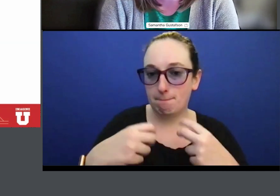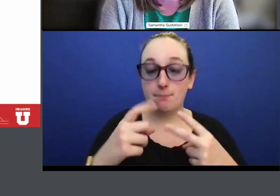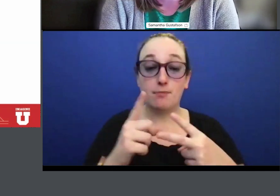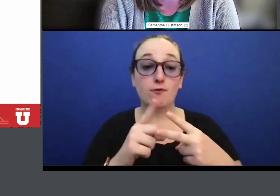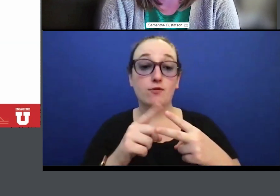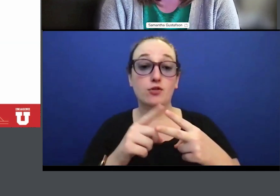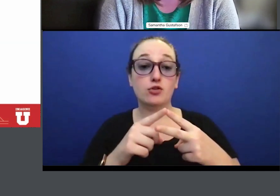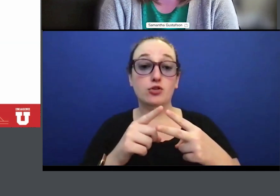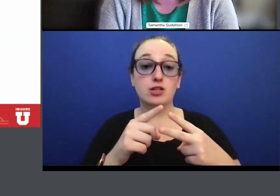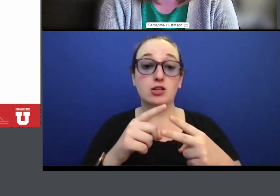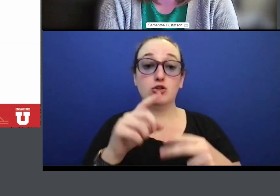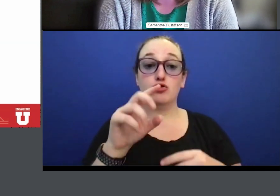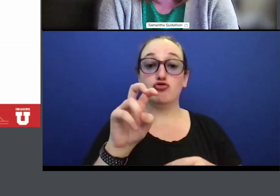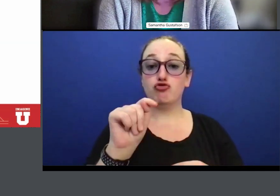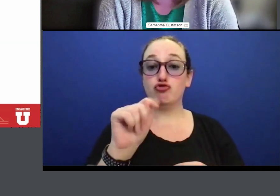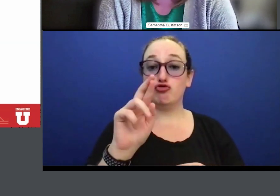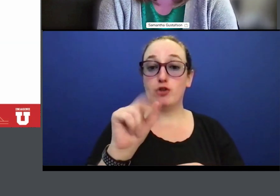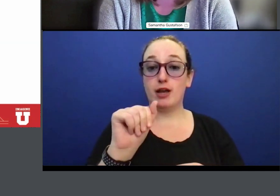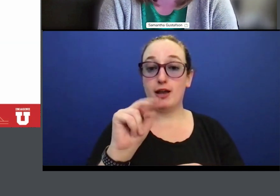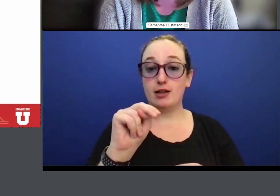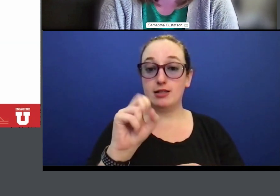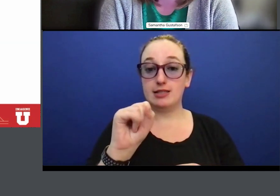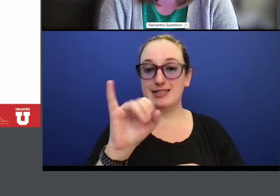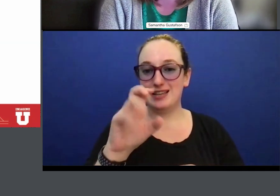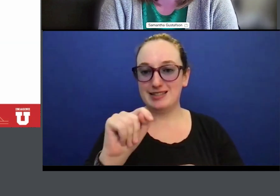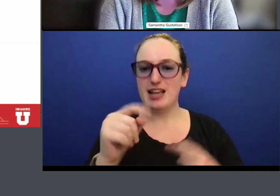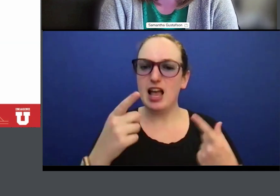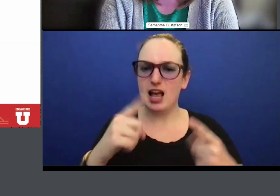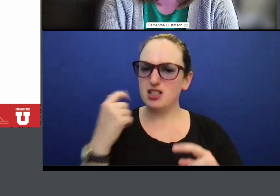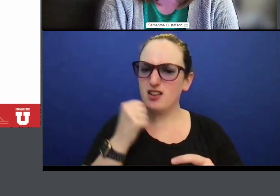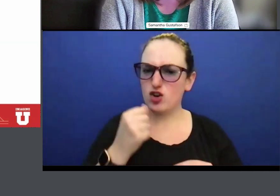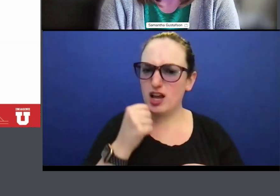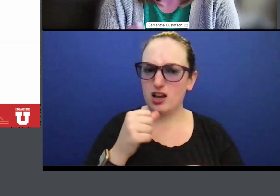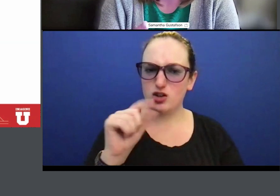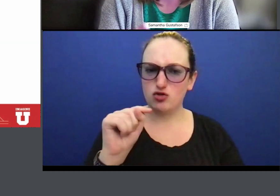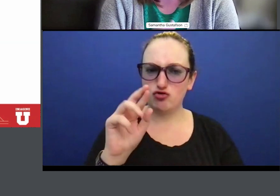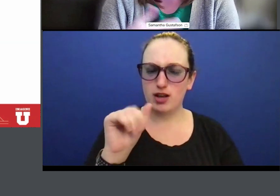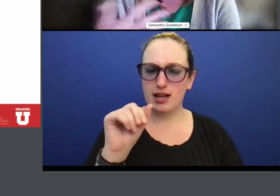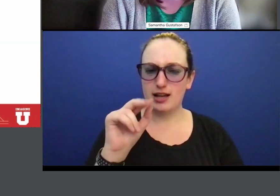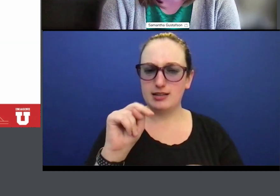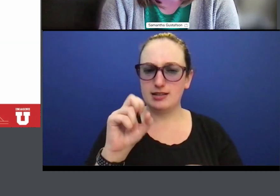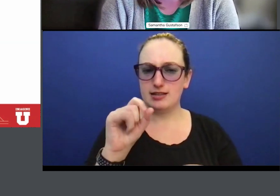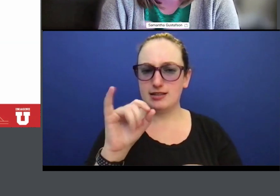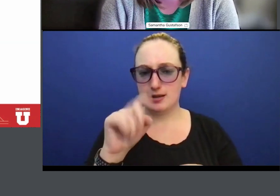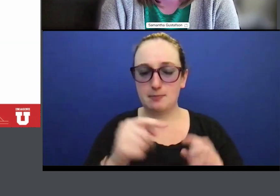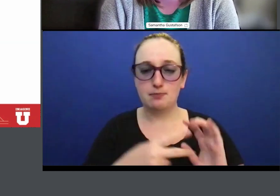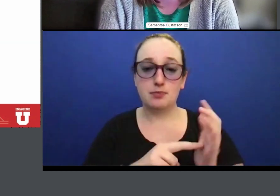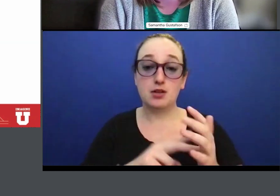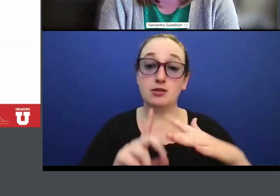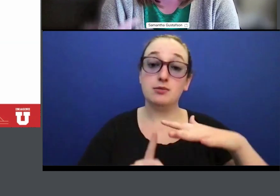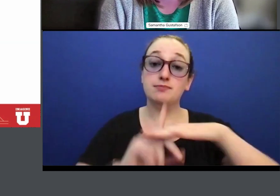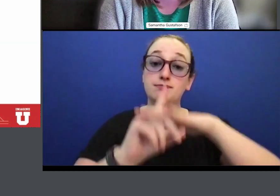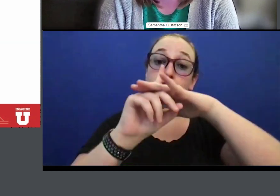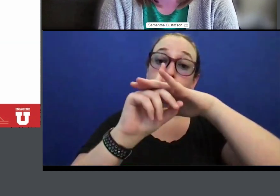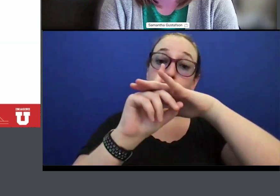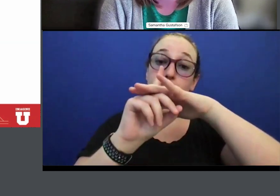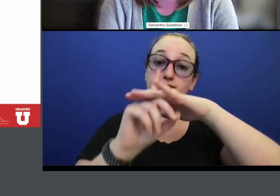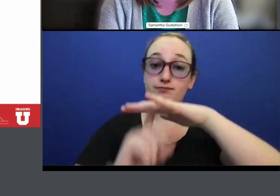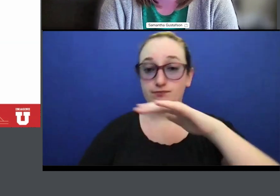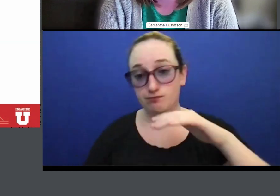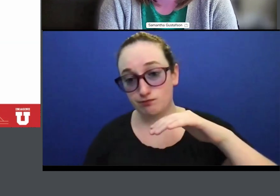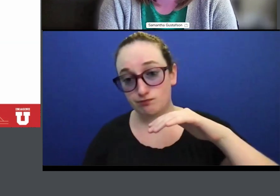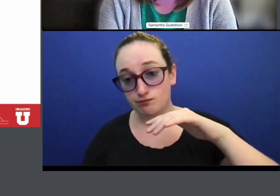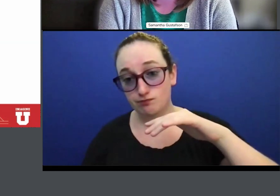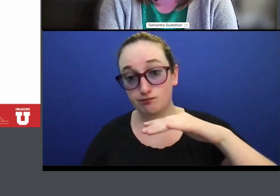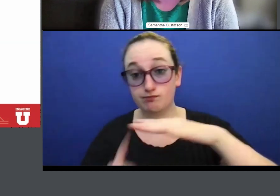transient fatigue, and this is fatigue that we experience on a day to day basis. So, transient fatigue comes and goes. You can usually get rid of it with a